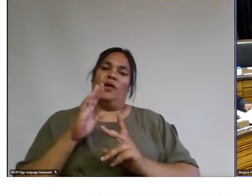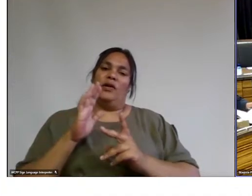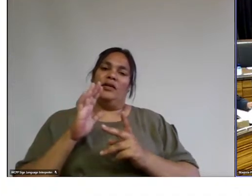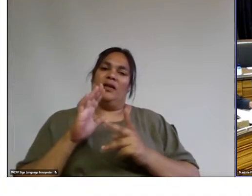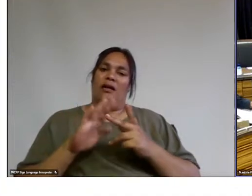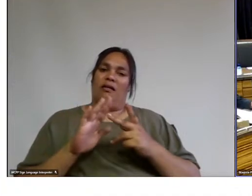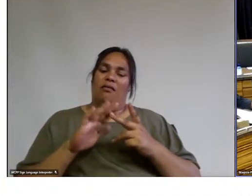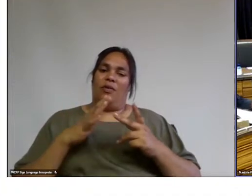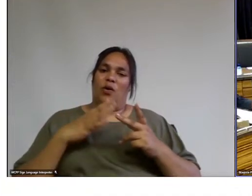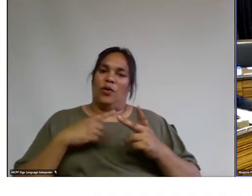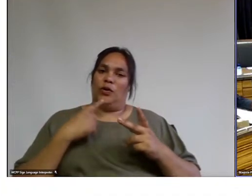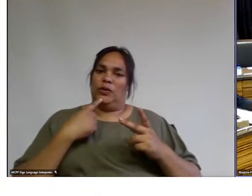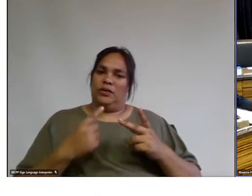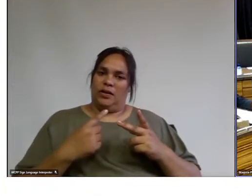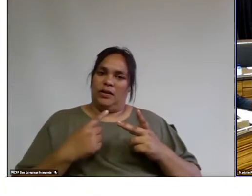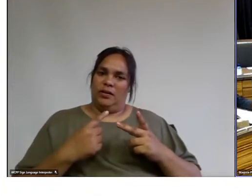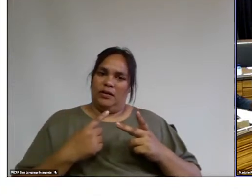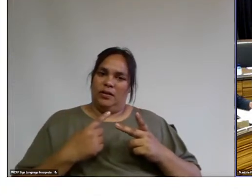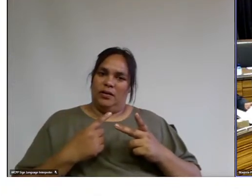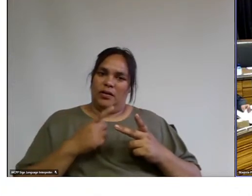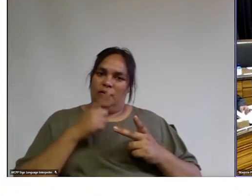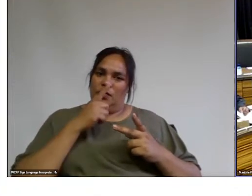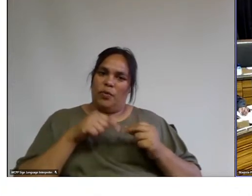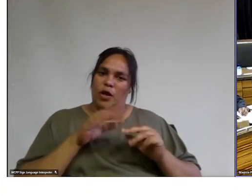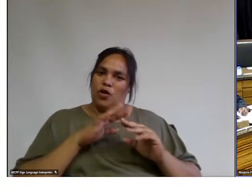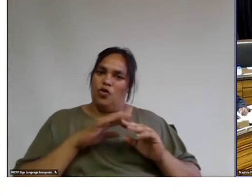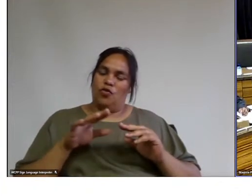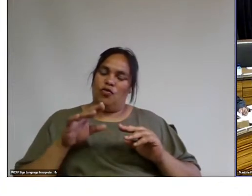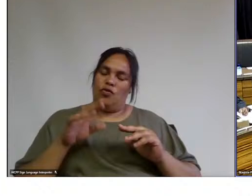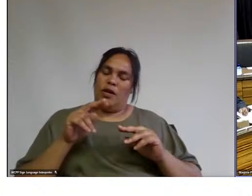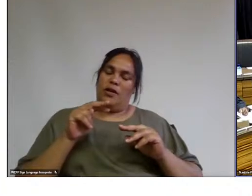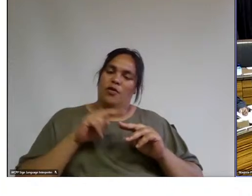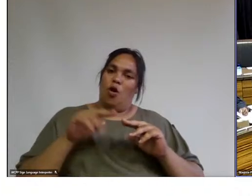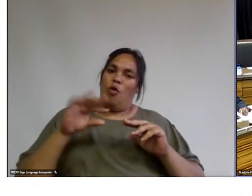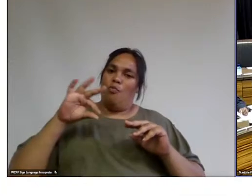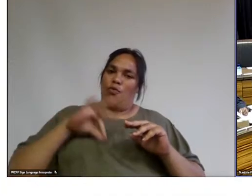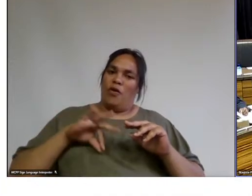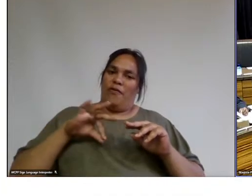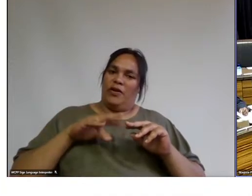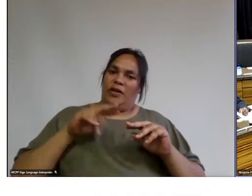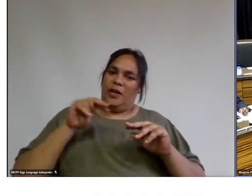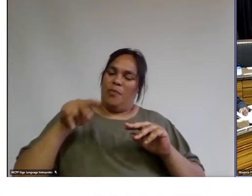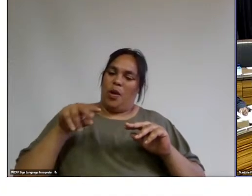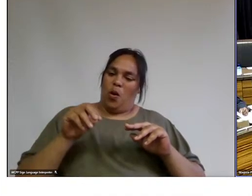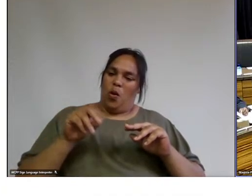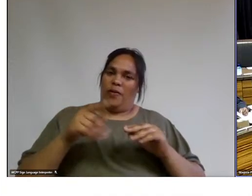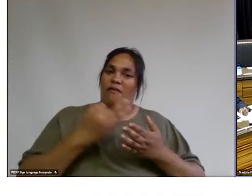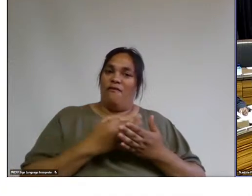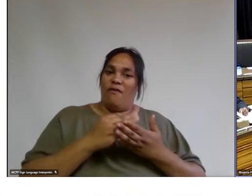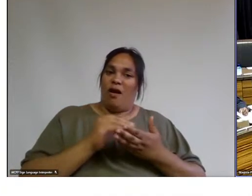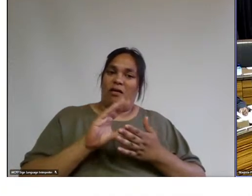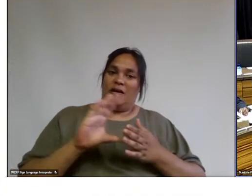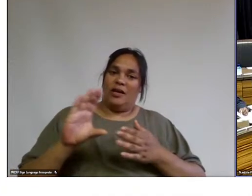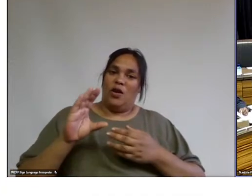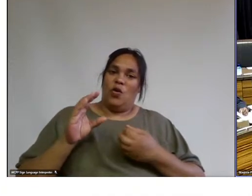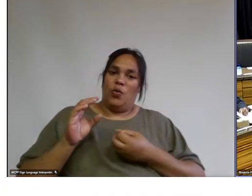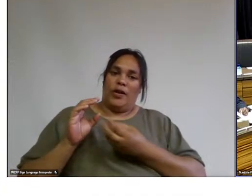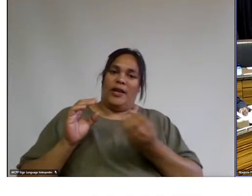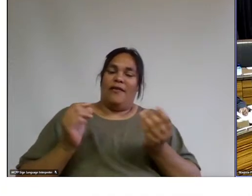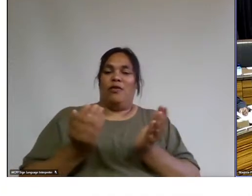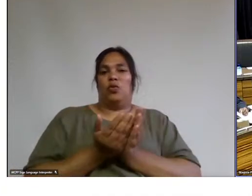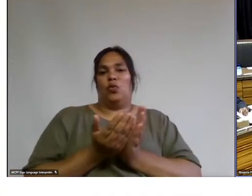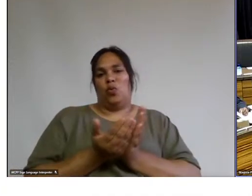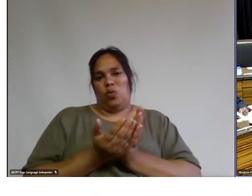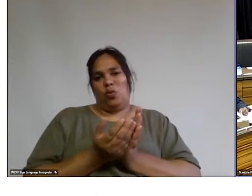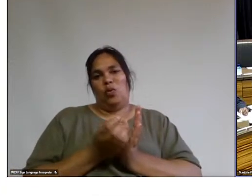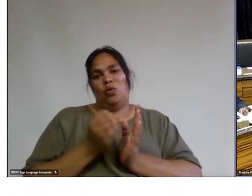to mention is that when we start talking about non-profits, this would be funding that we give to schools.